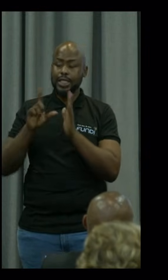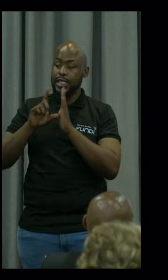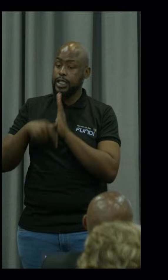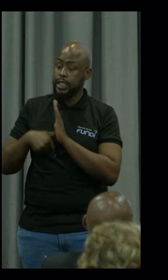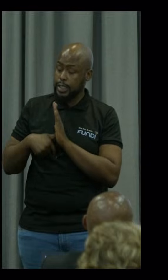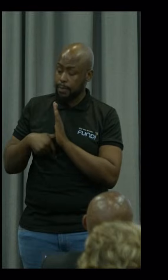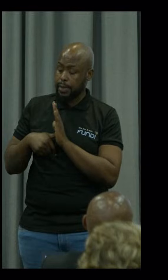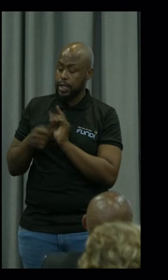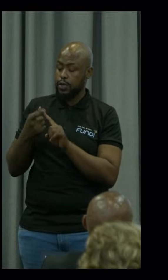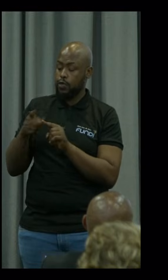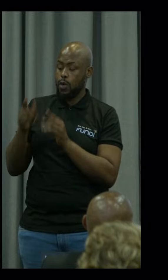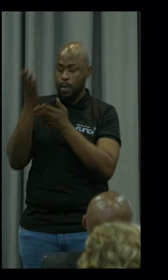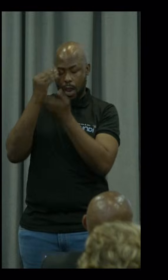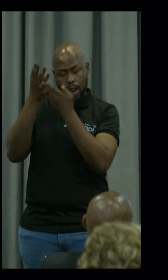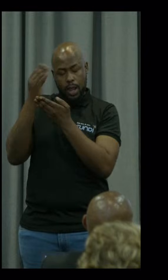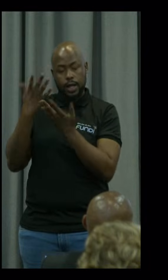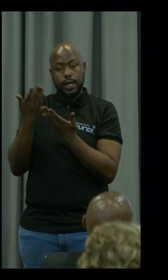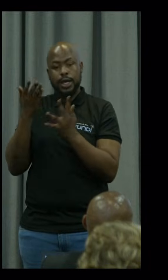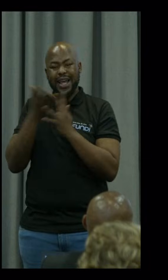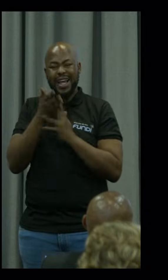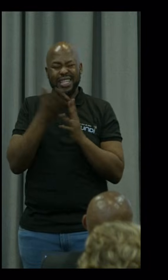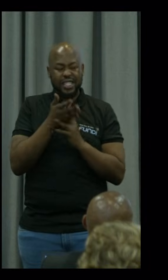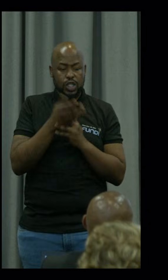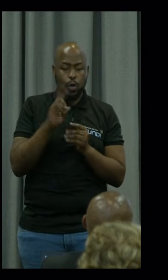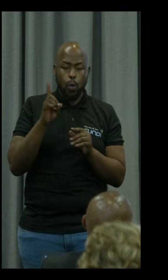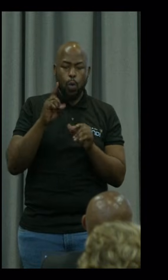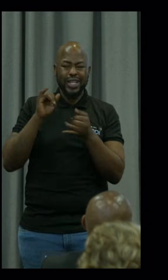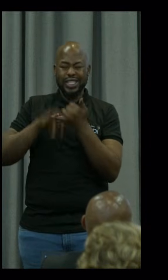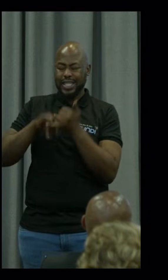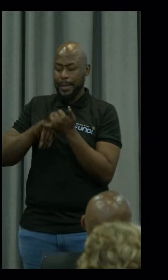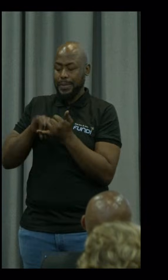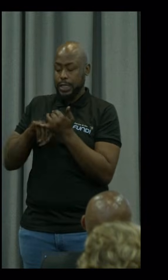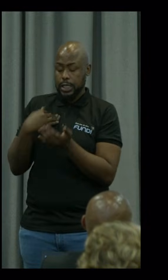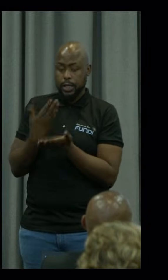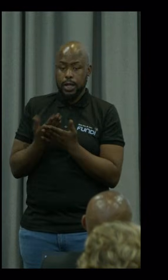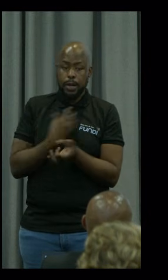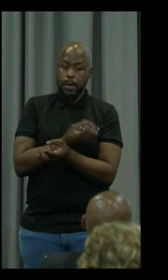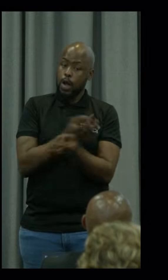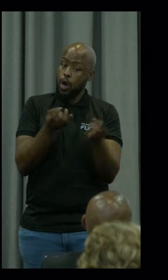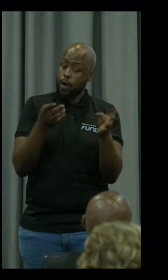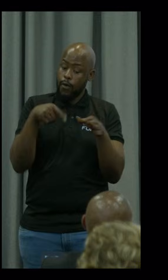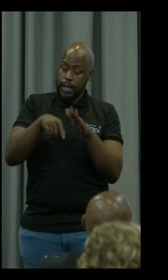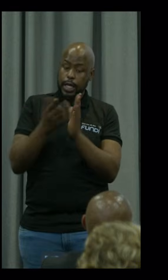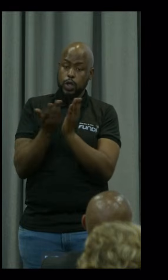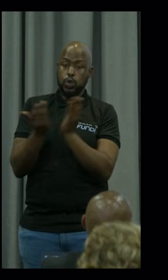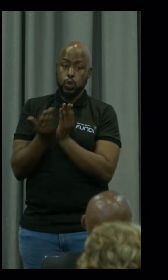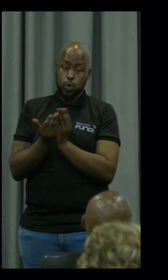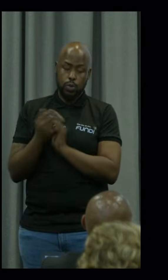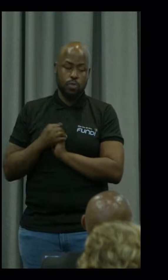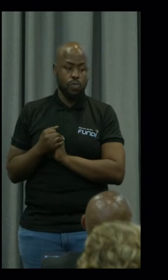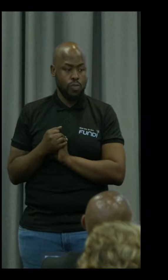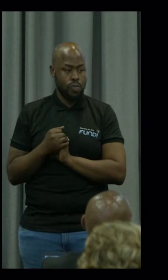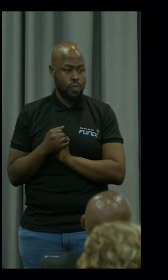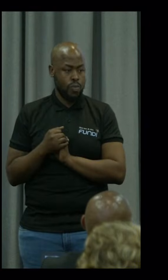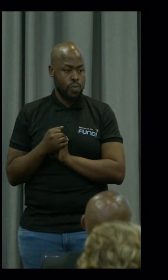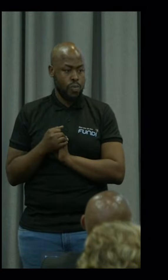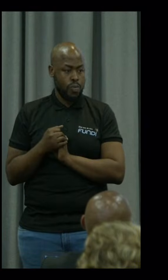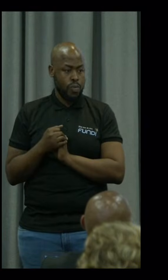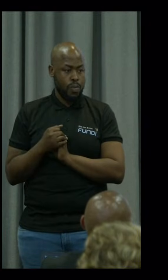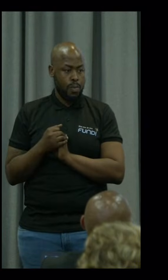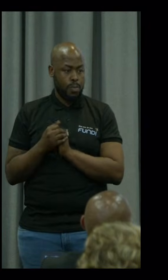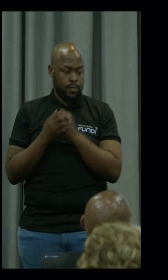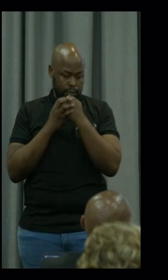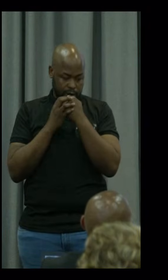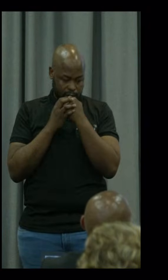of learners, access to curriculum, what subjects are being offered at that school, okay? And here our